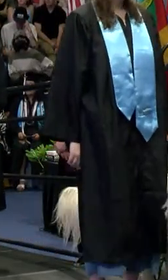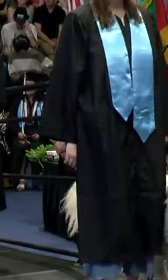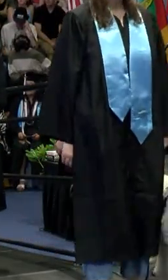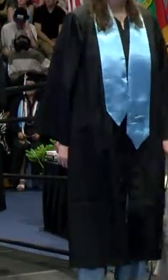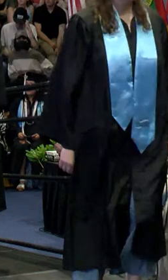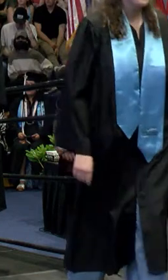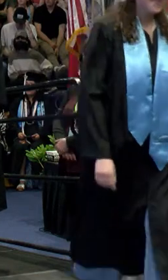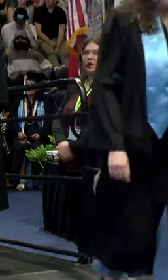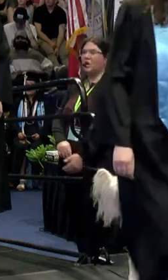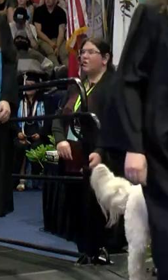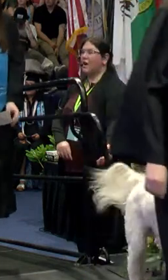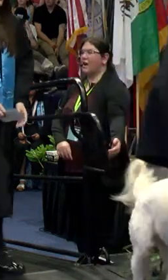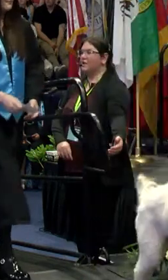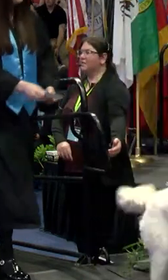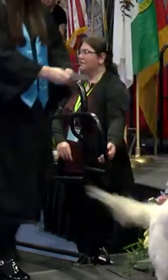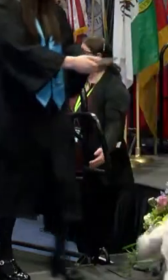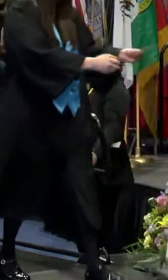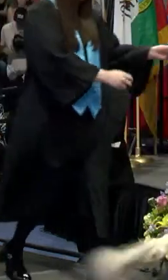Kathleen Shaw.